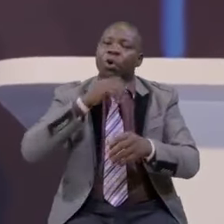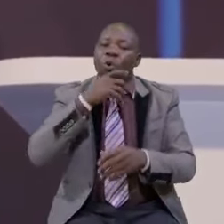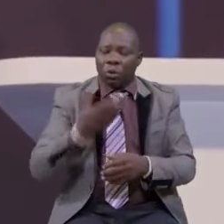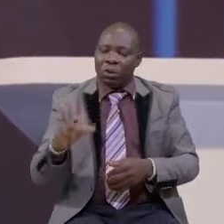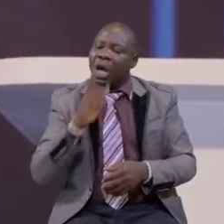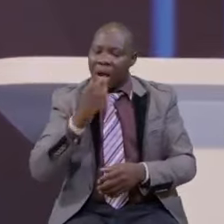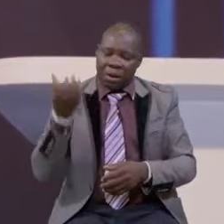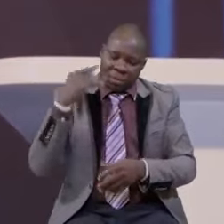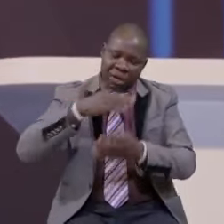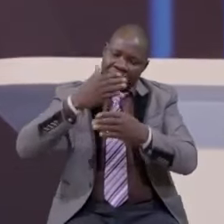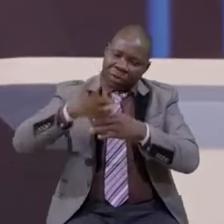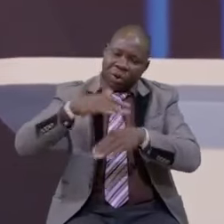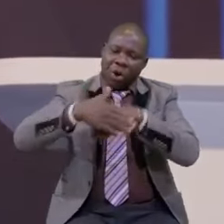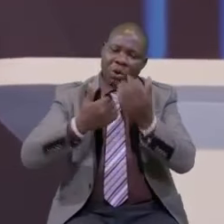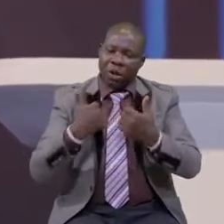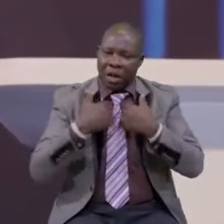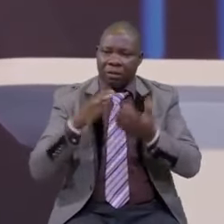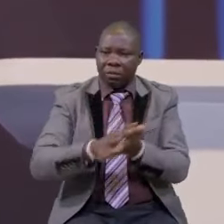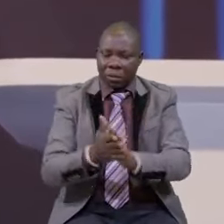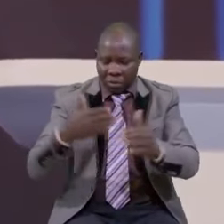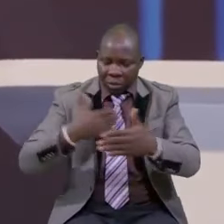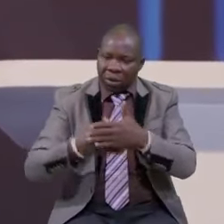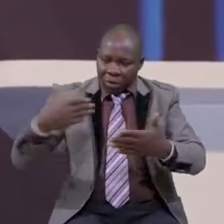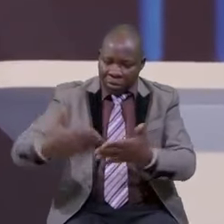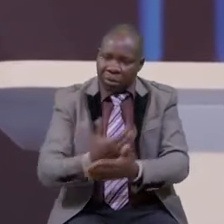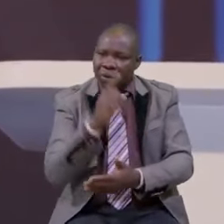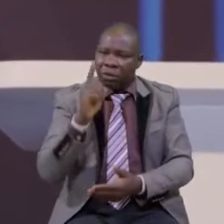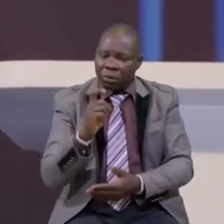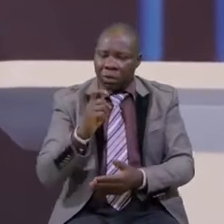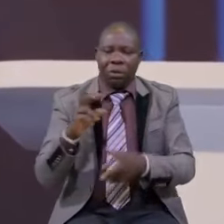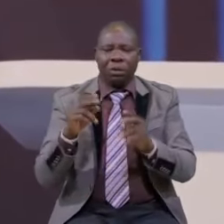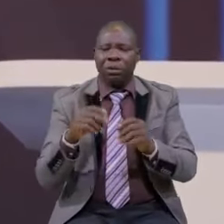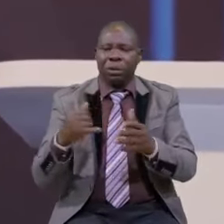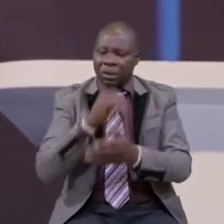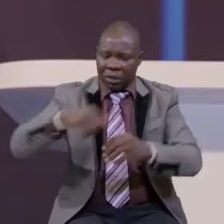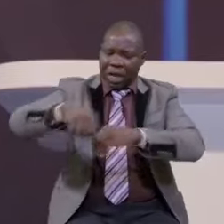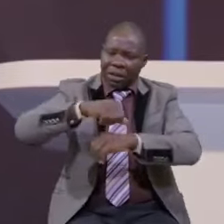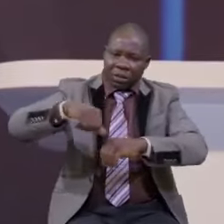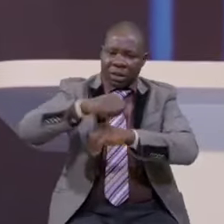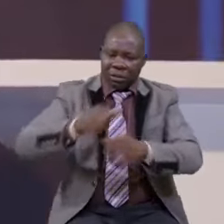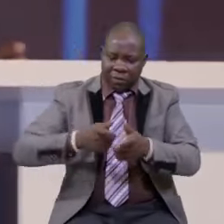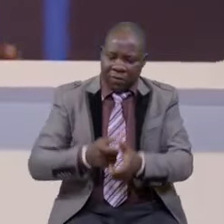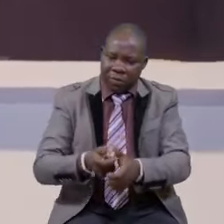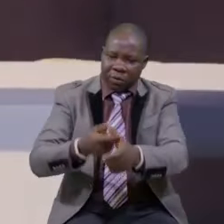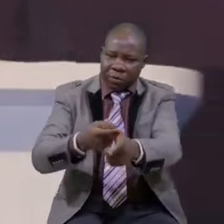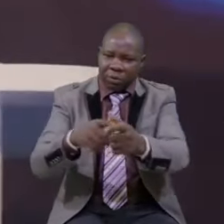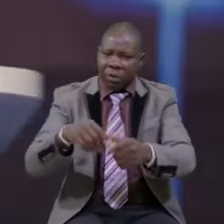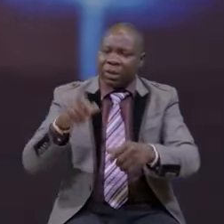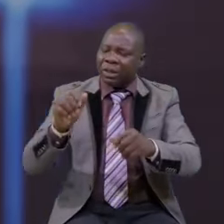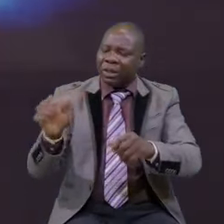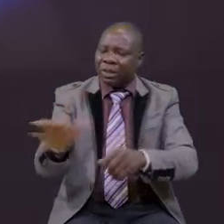live, and they cannot tell the day, the hour, the time when the gospel came to them, and when